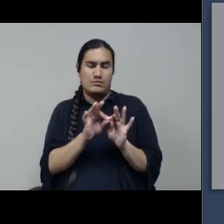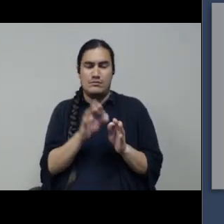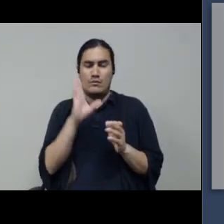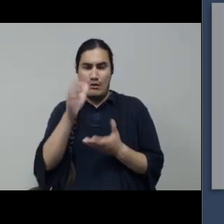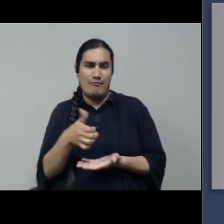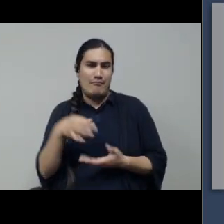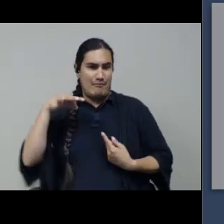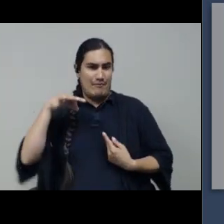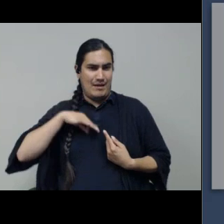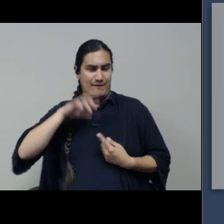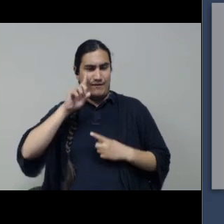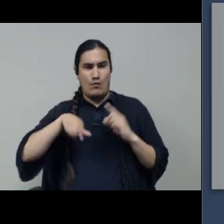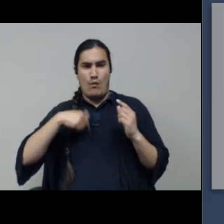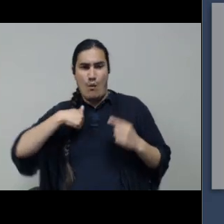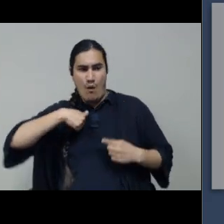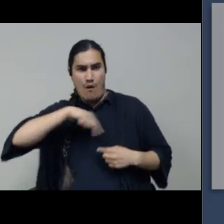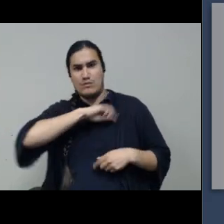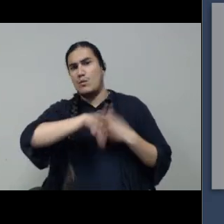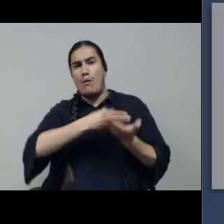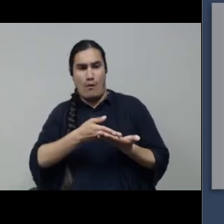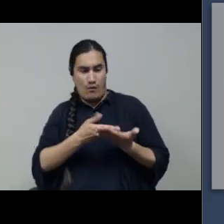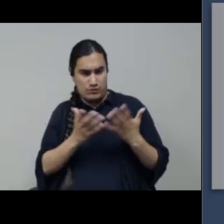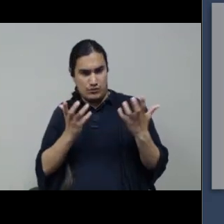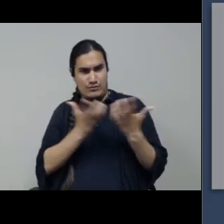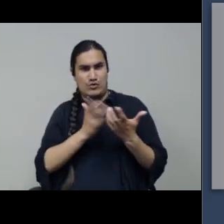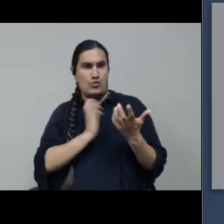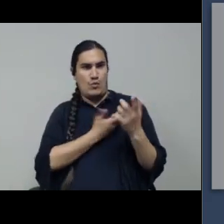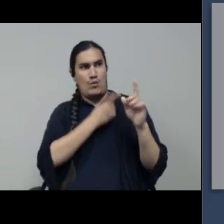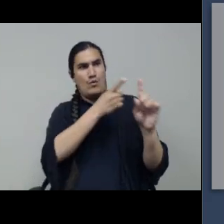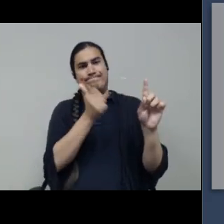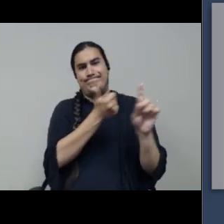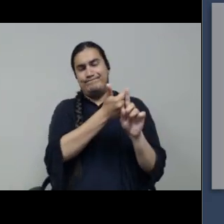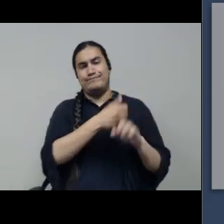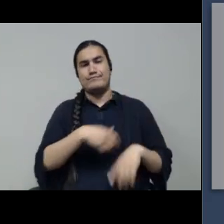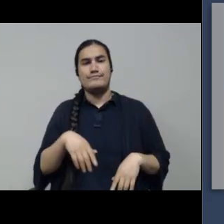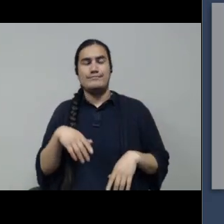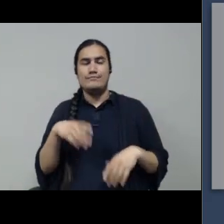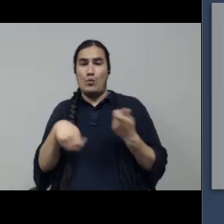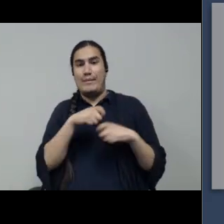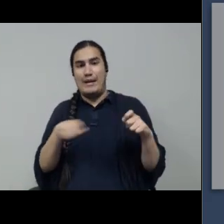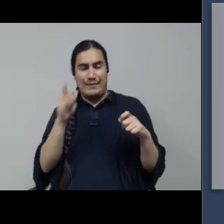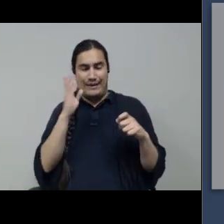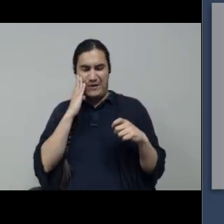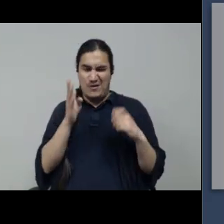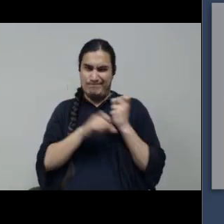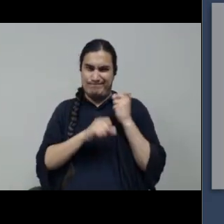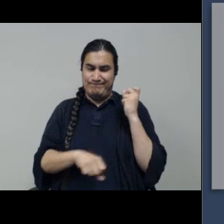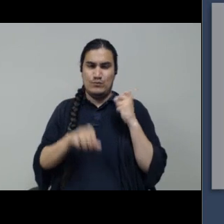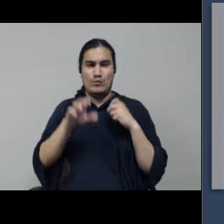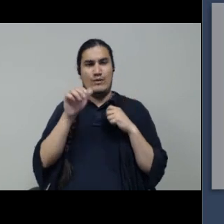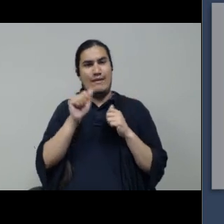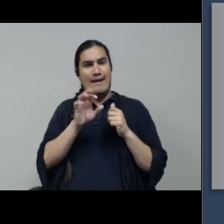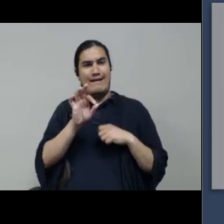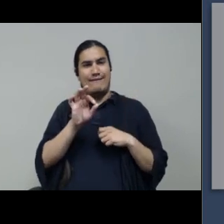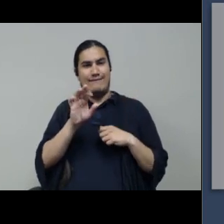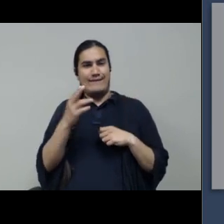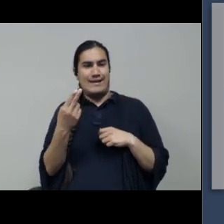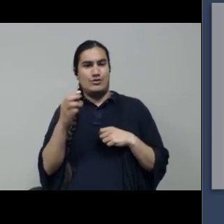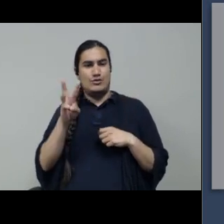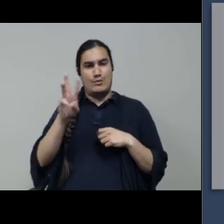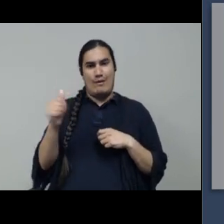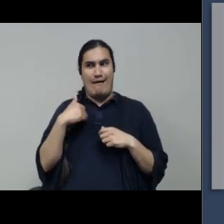for all of us to meet our goals. Wrapping up, I know I'm being long-winded here, but with FHWA not reporting, I feel like I've got an